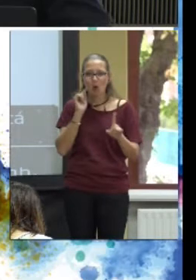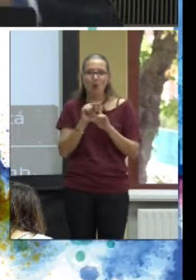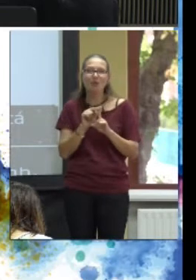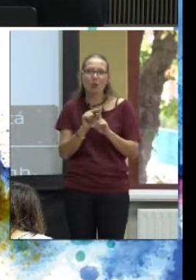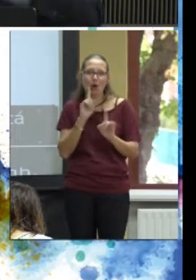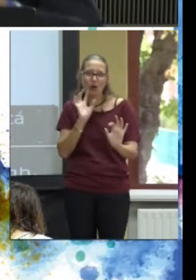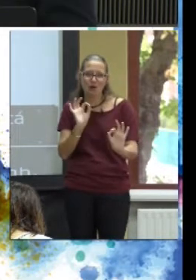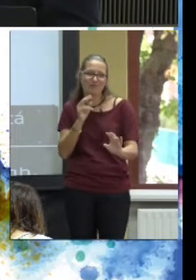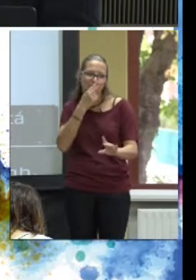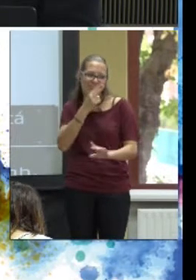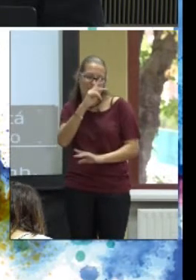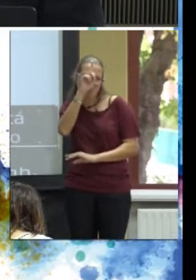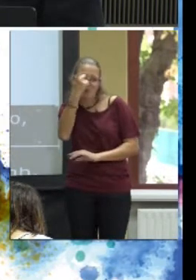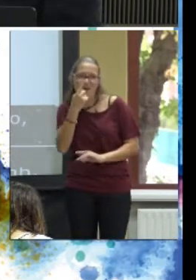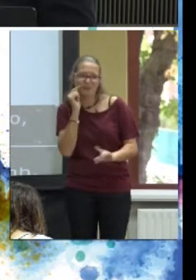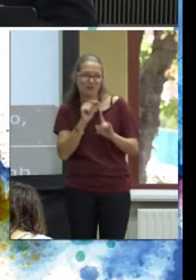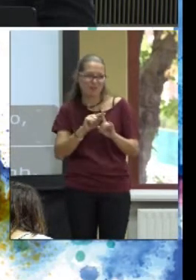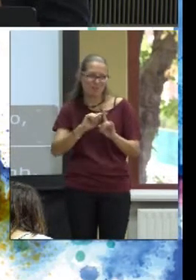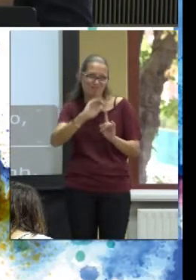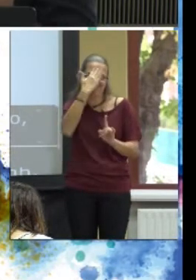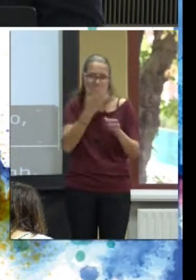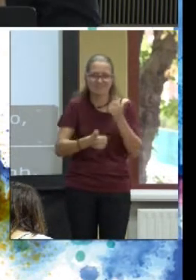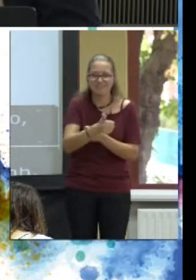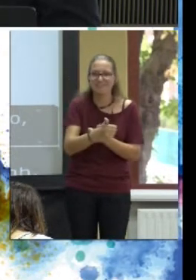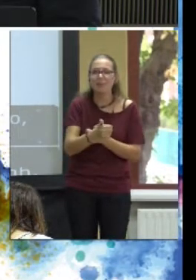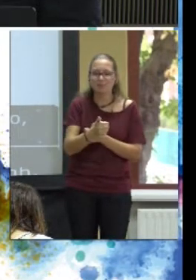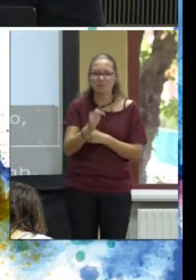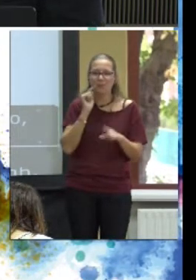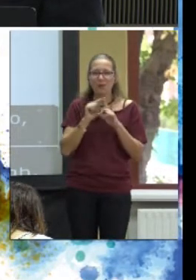type of visits, cultural visits.